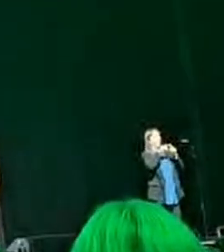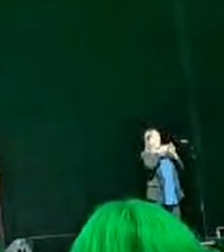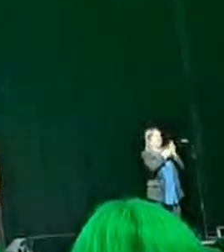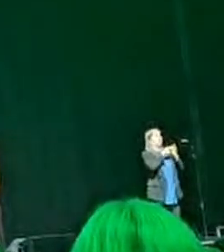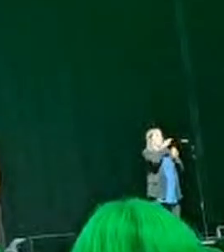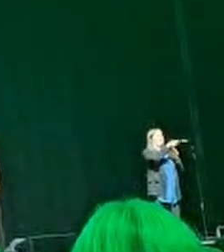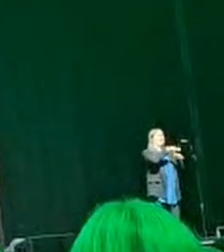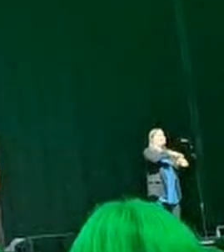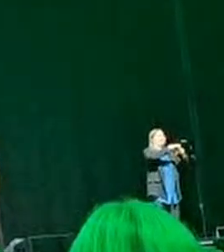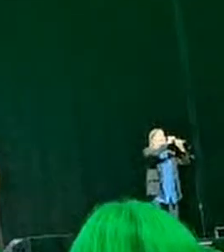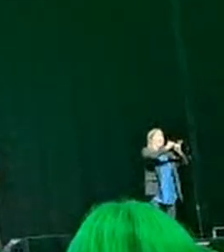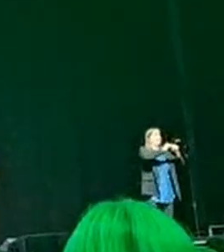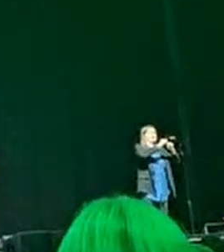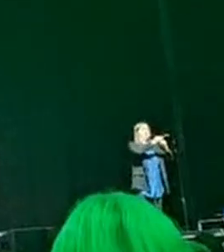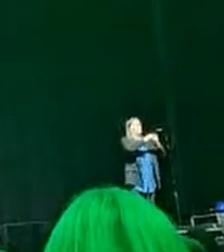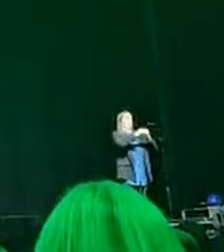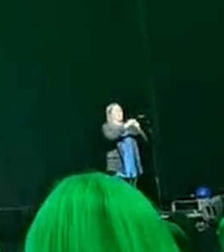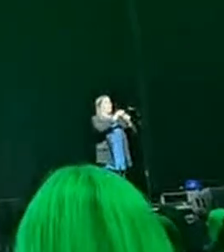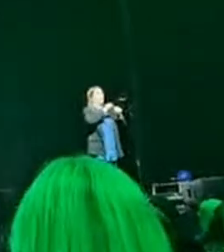People like...